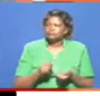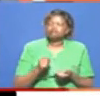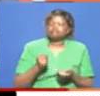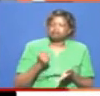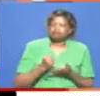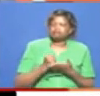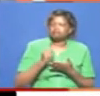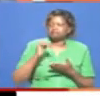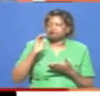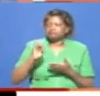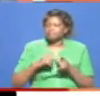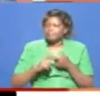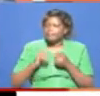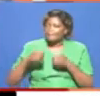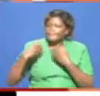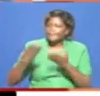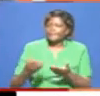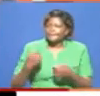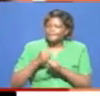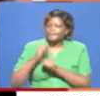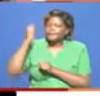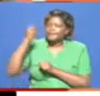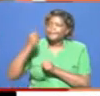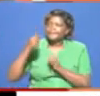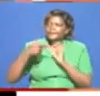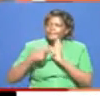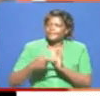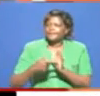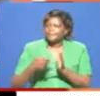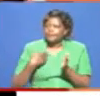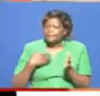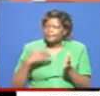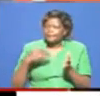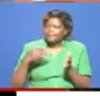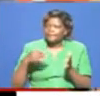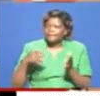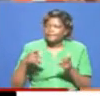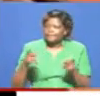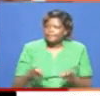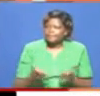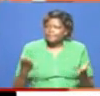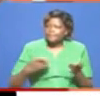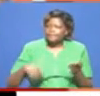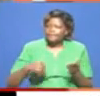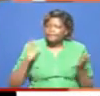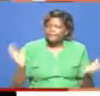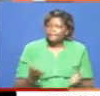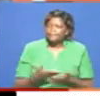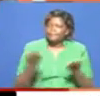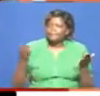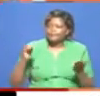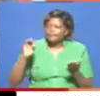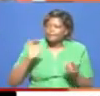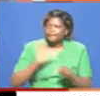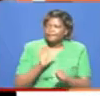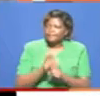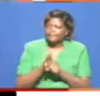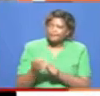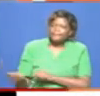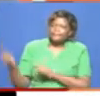to offer at the Made in Kenya Extravaganza. We'll have a session where, and we're encouraging most of these SMEs, as many as possible, to attend the